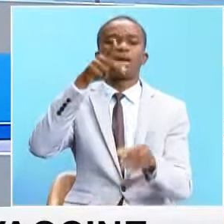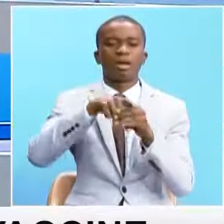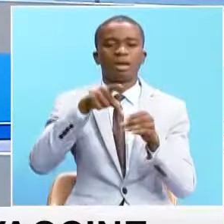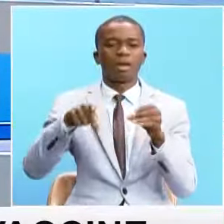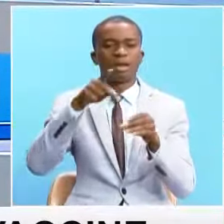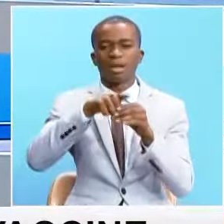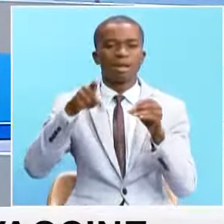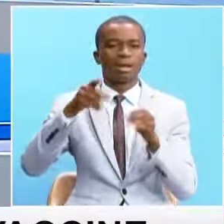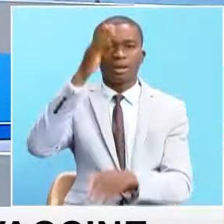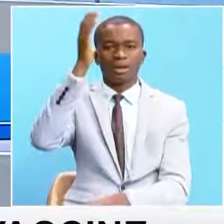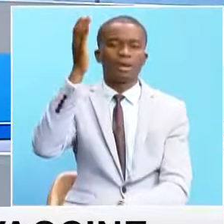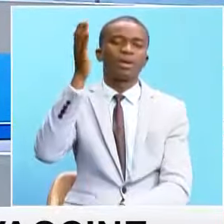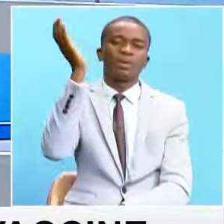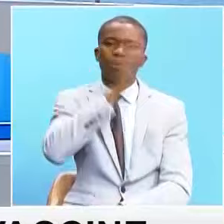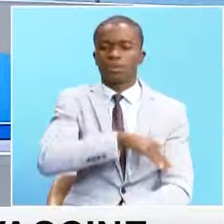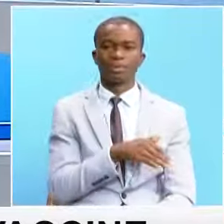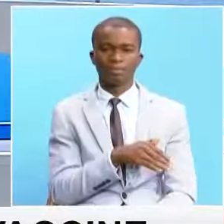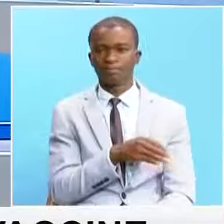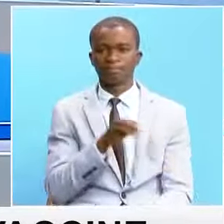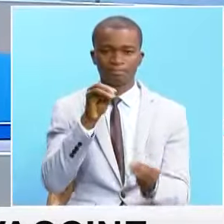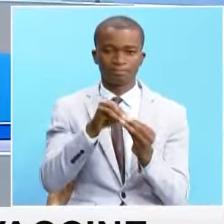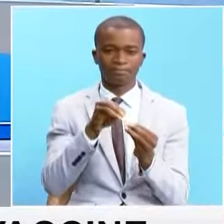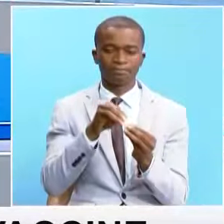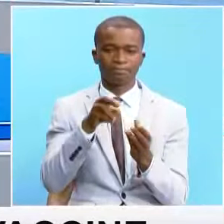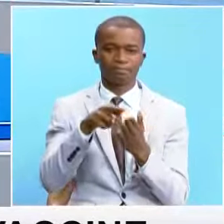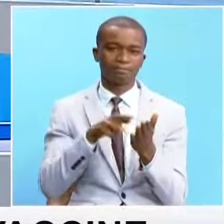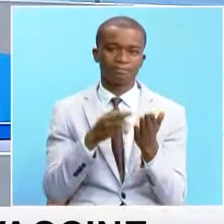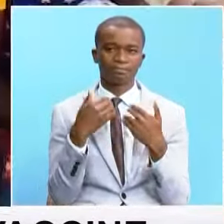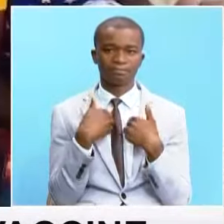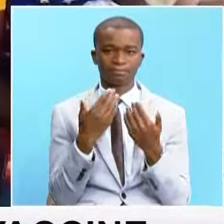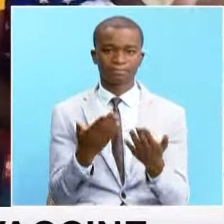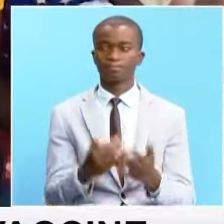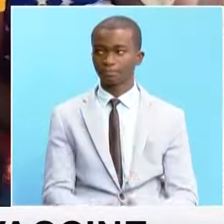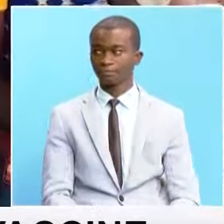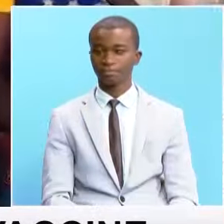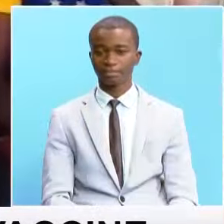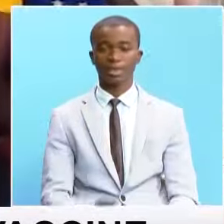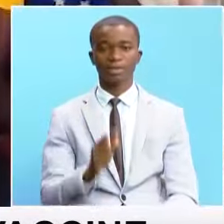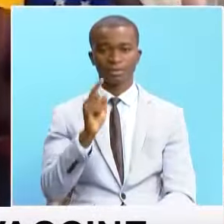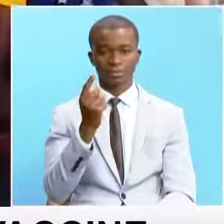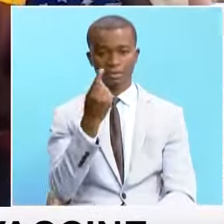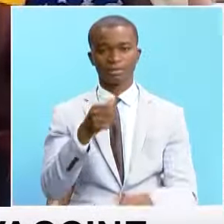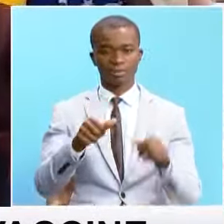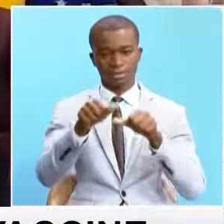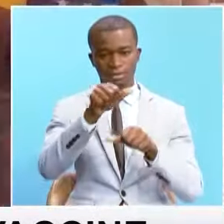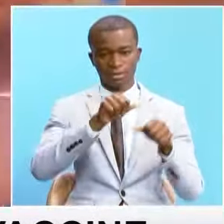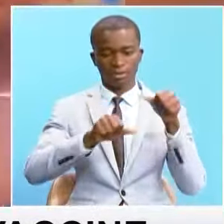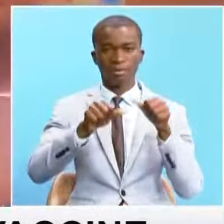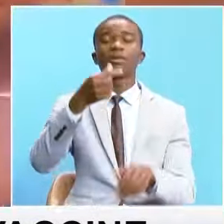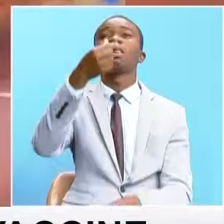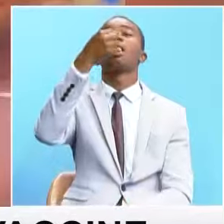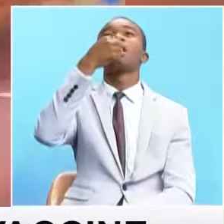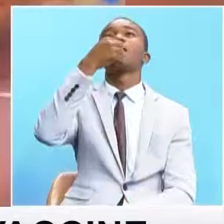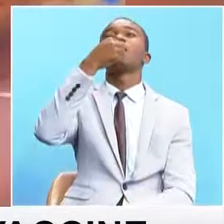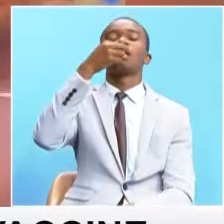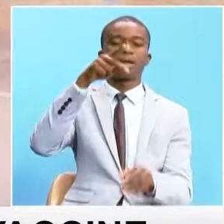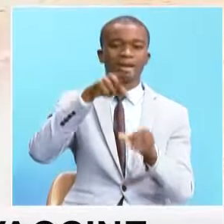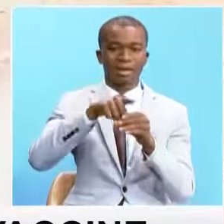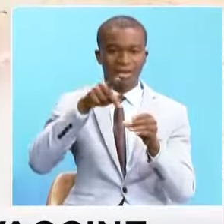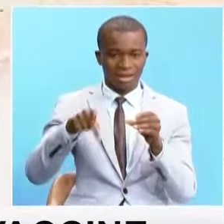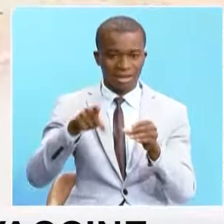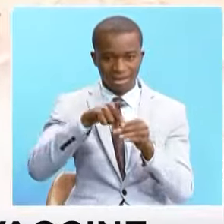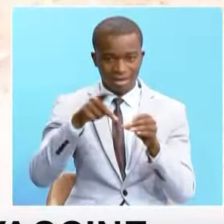polio vaccination campaign. We have more in the following report. The first round of polio vaccination campaign in Shiwoyunji District of